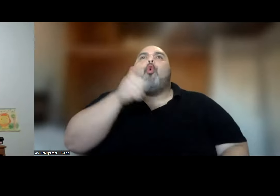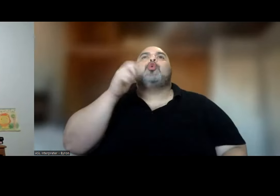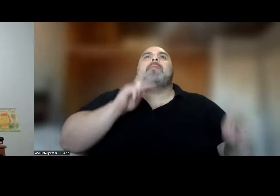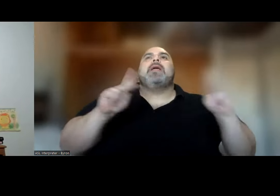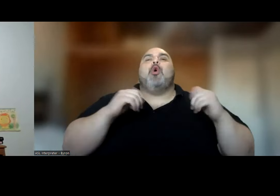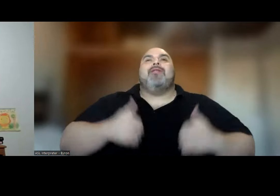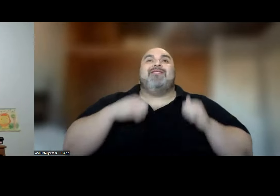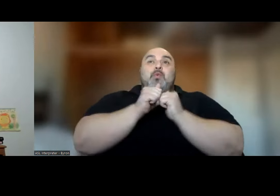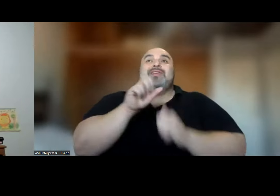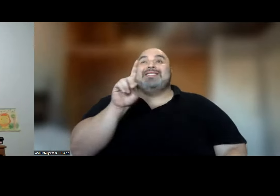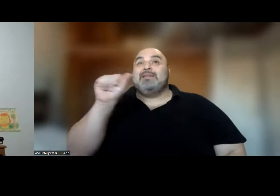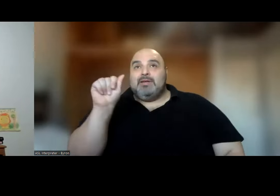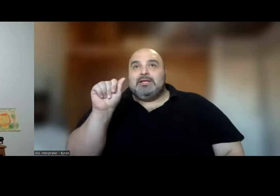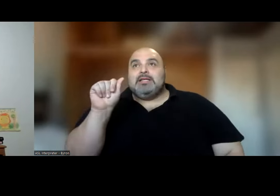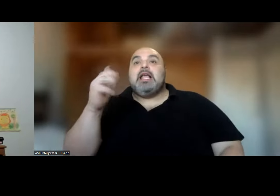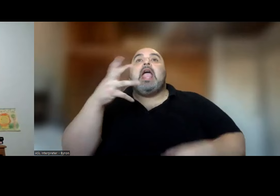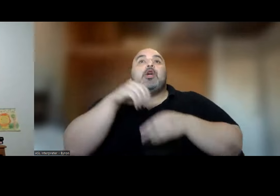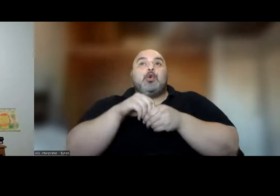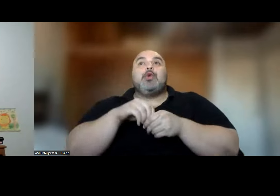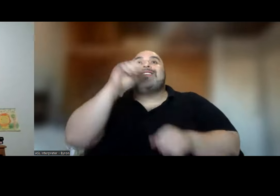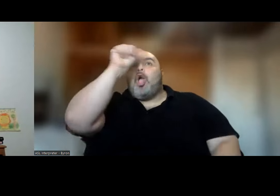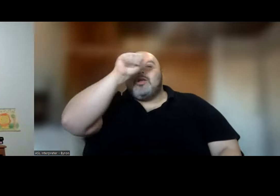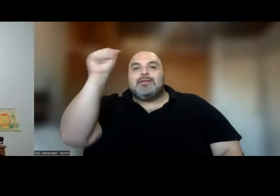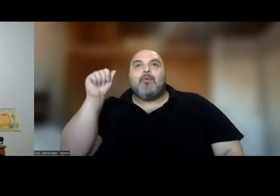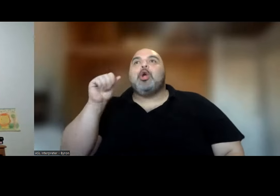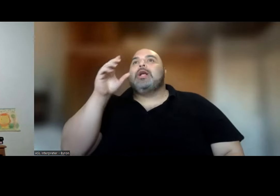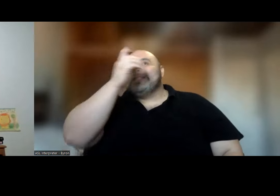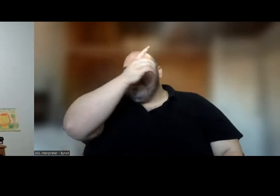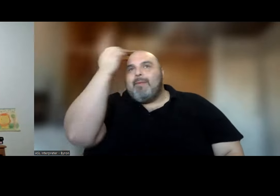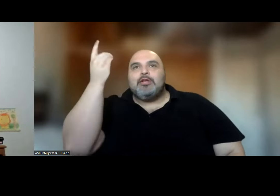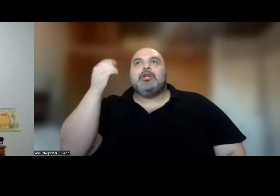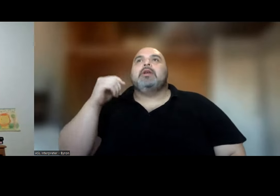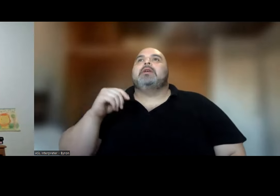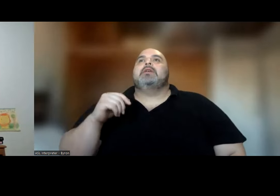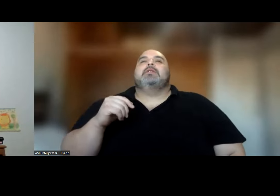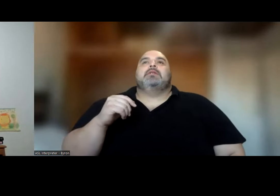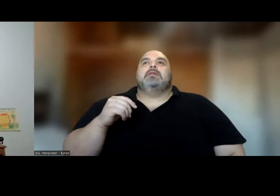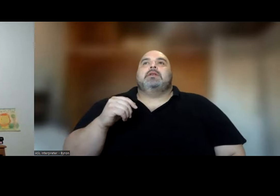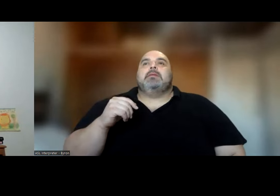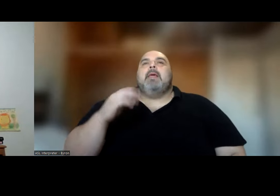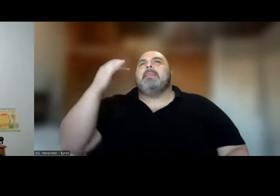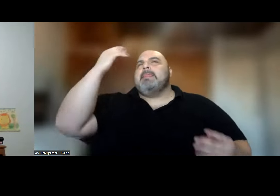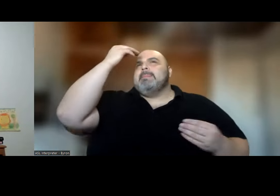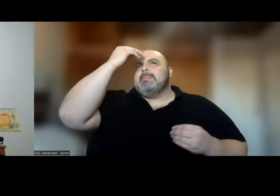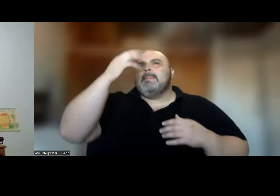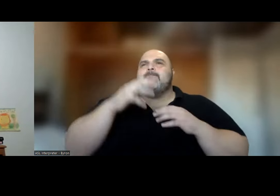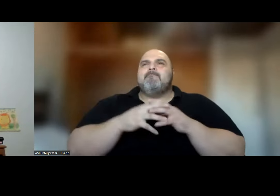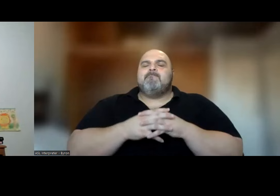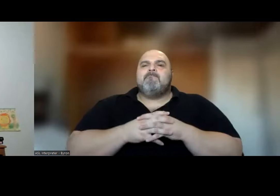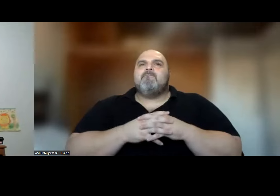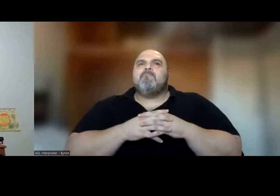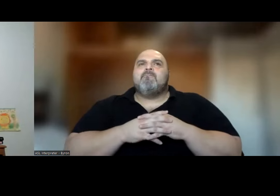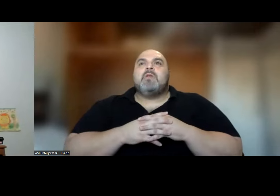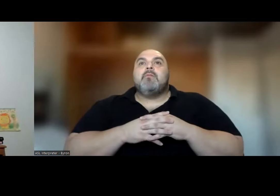disabilities, including Alzheimer's, dementia, thinking about